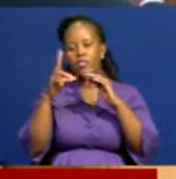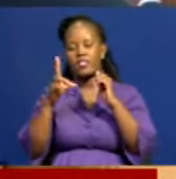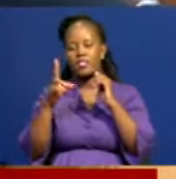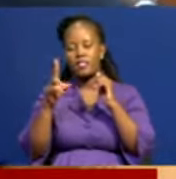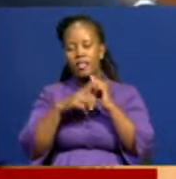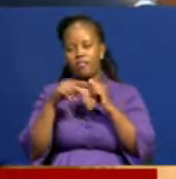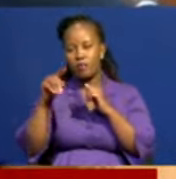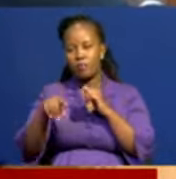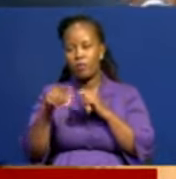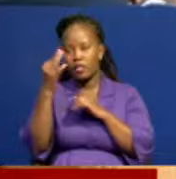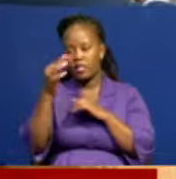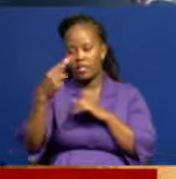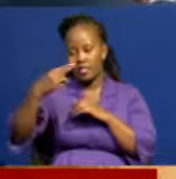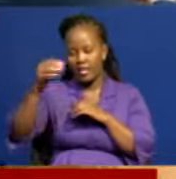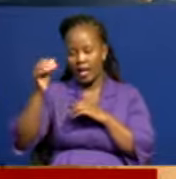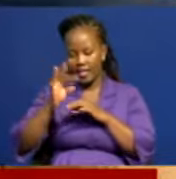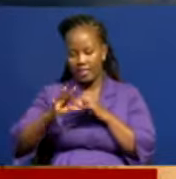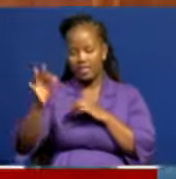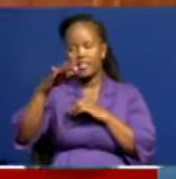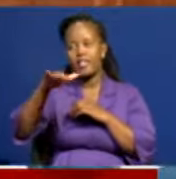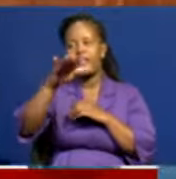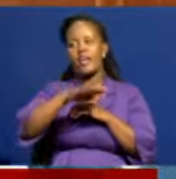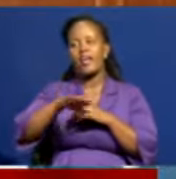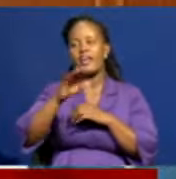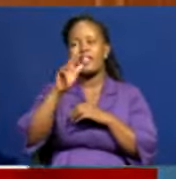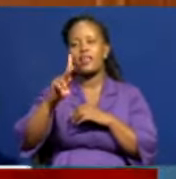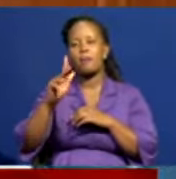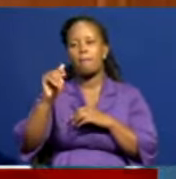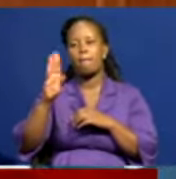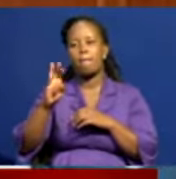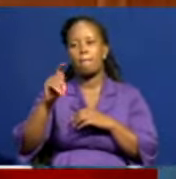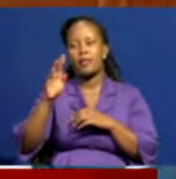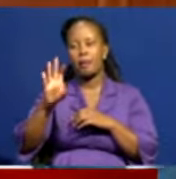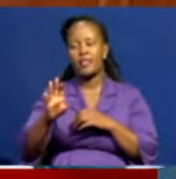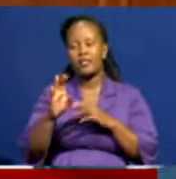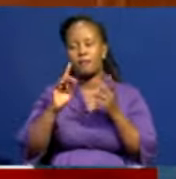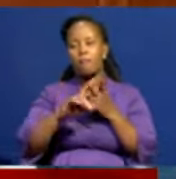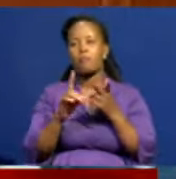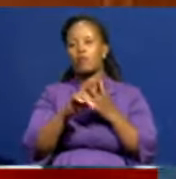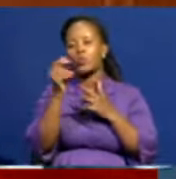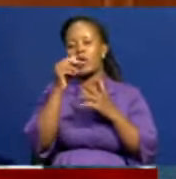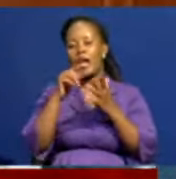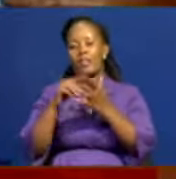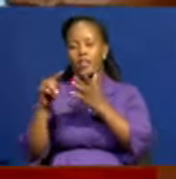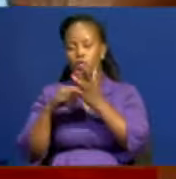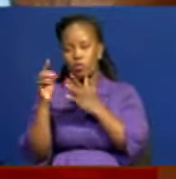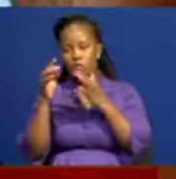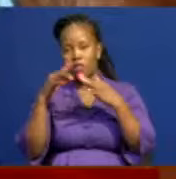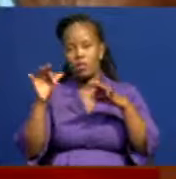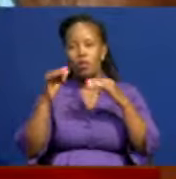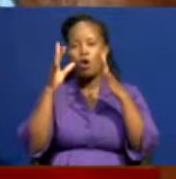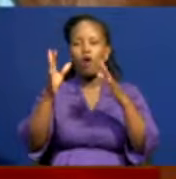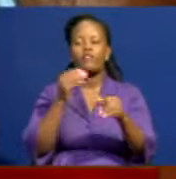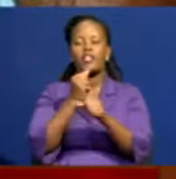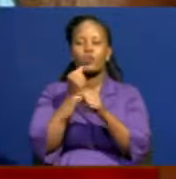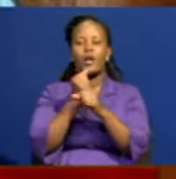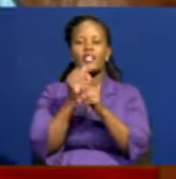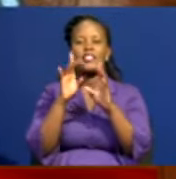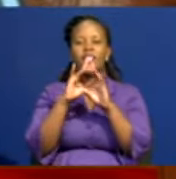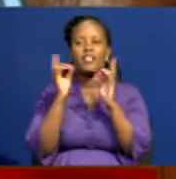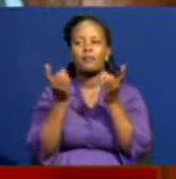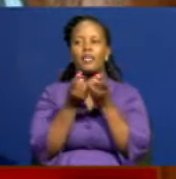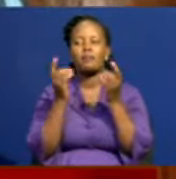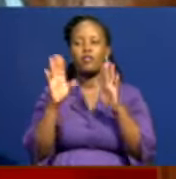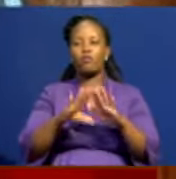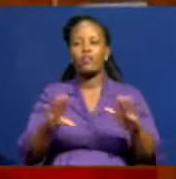hectares situated along Lower Kabete Road. In another count, the accused, being an officer working in the Department of Land and Physical Planning,